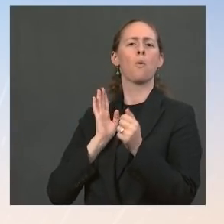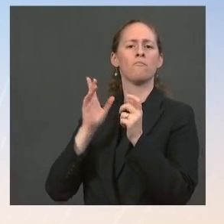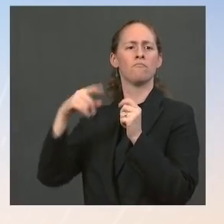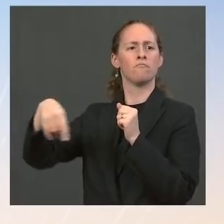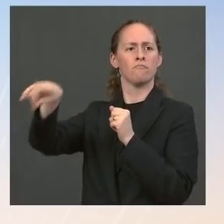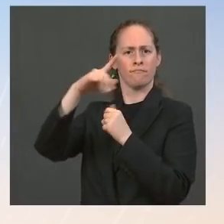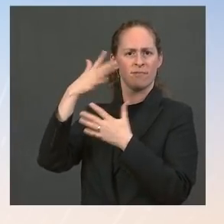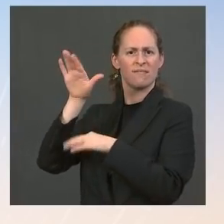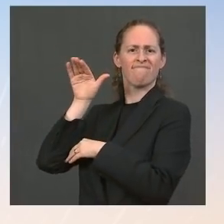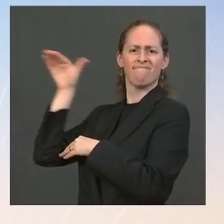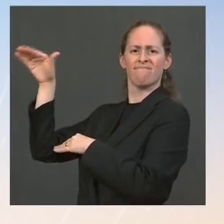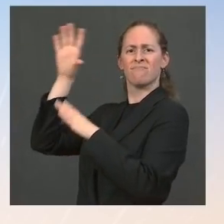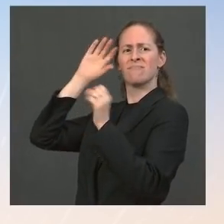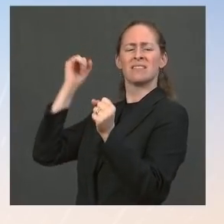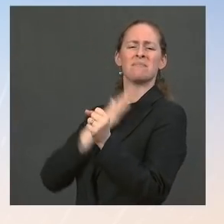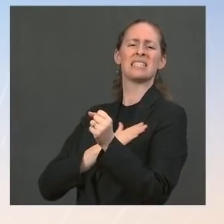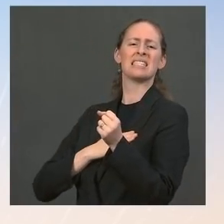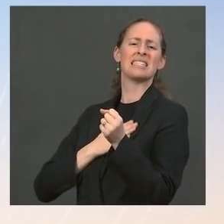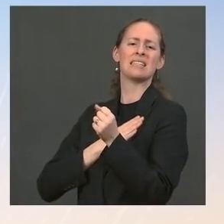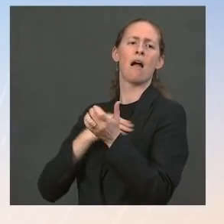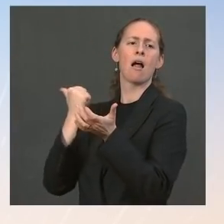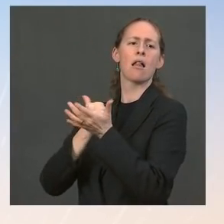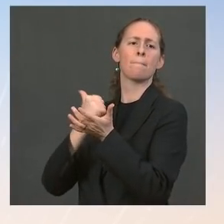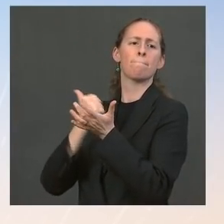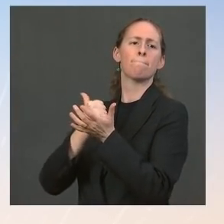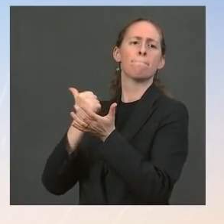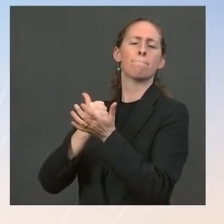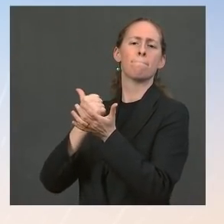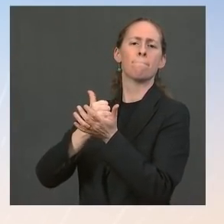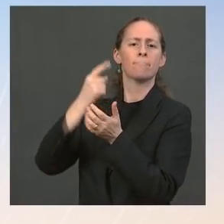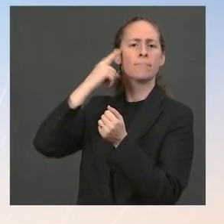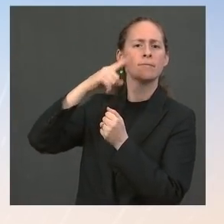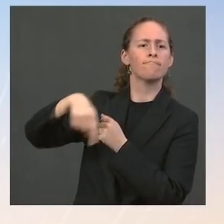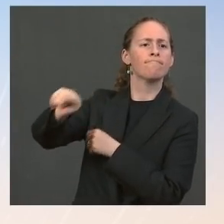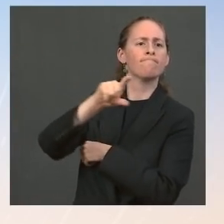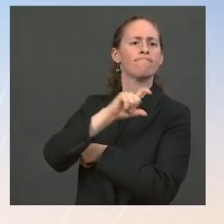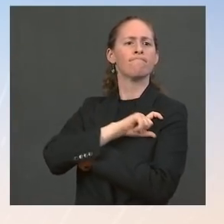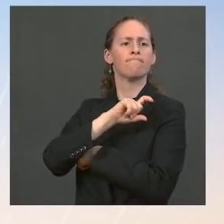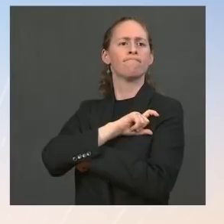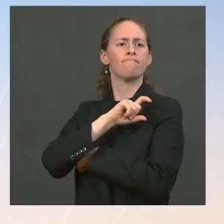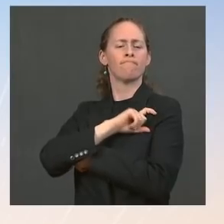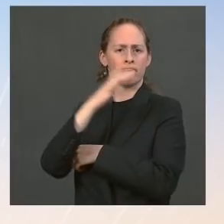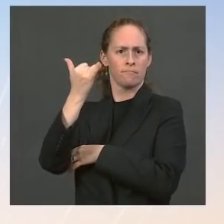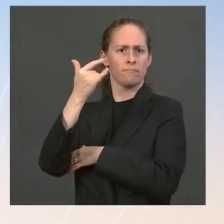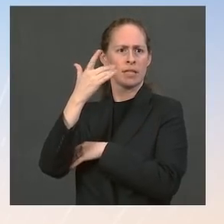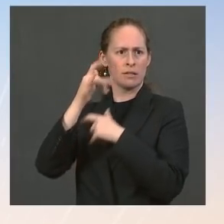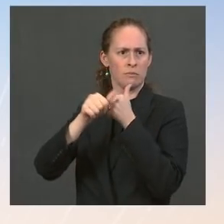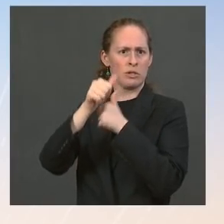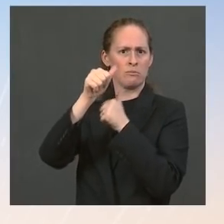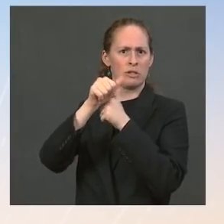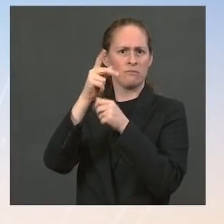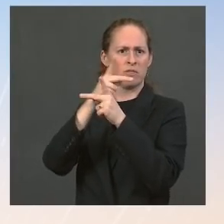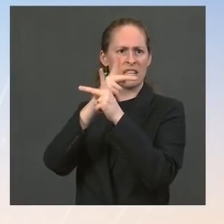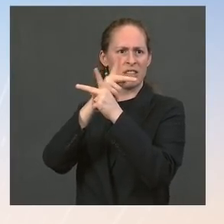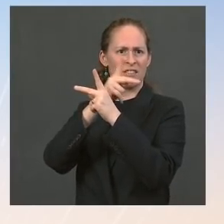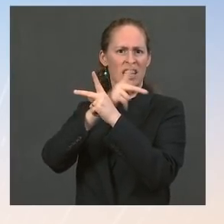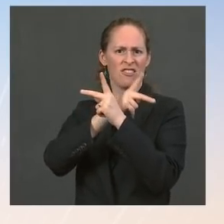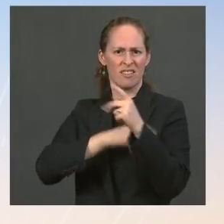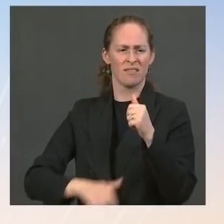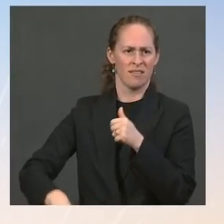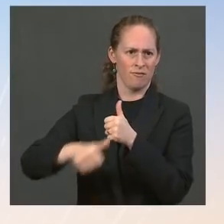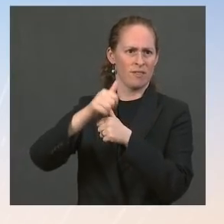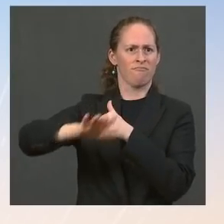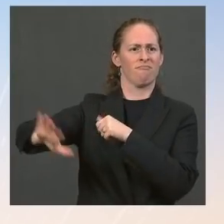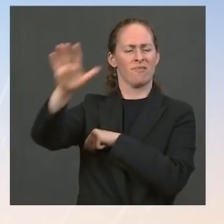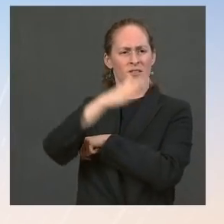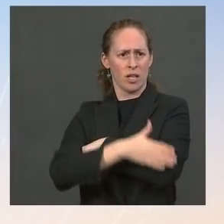from federal law enforcement Yeah. agencies because of the violence and the threats that they're seeing across the country. Has the president